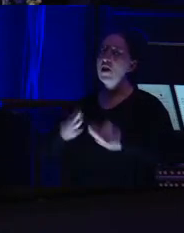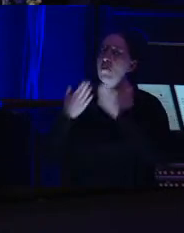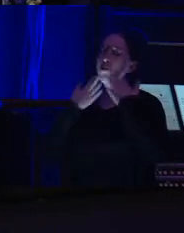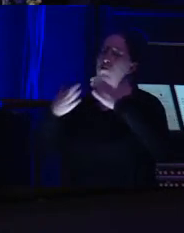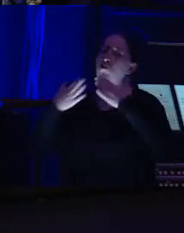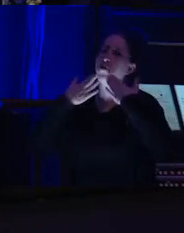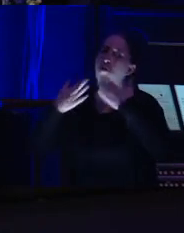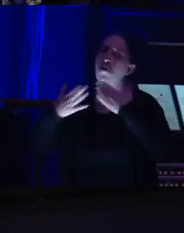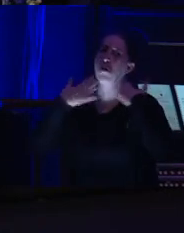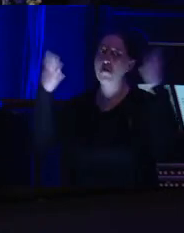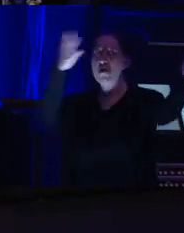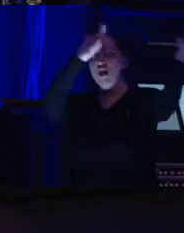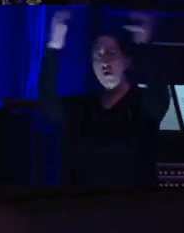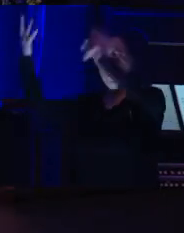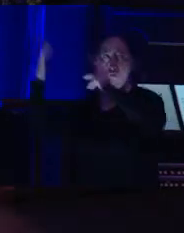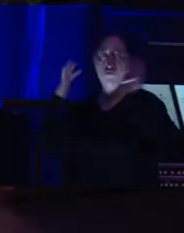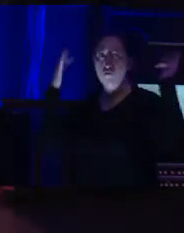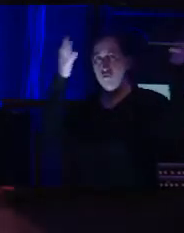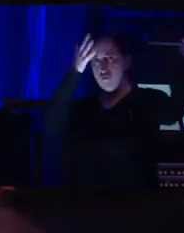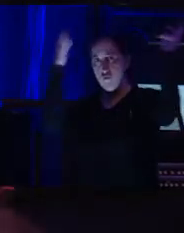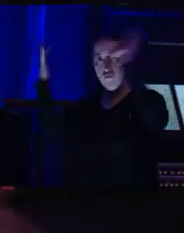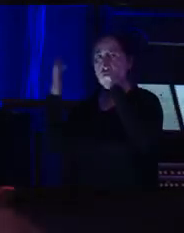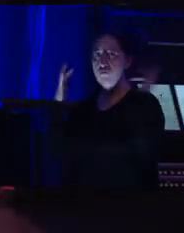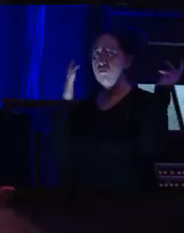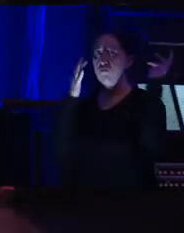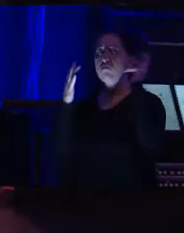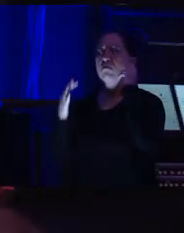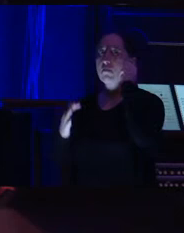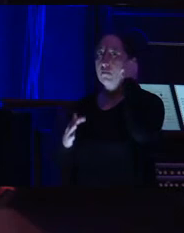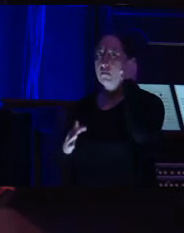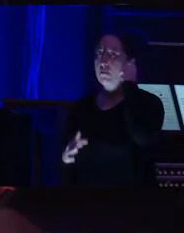give them a round of applause.